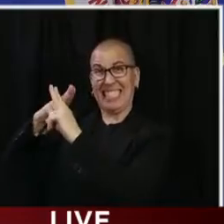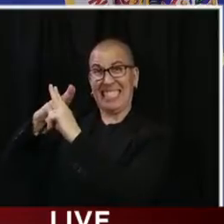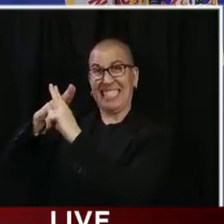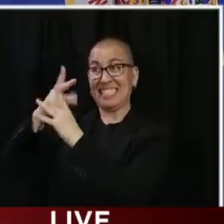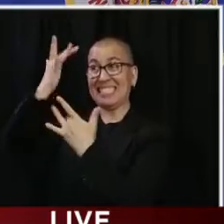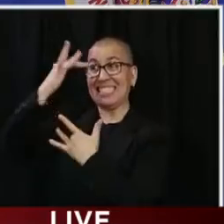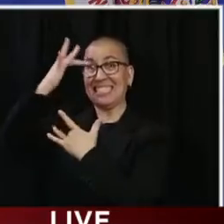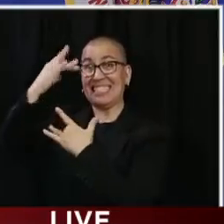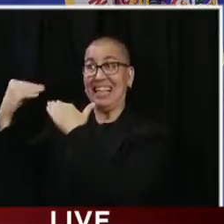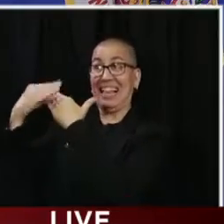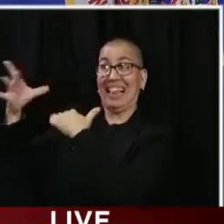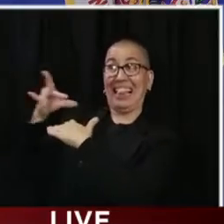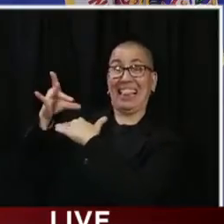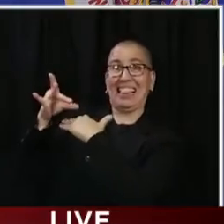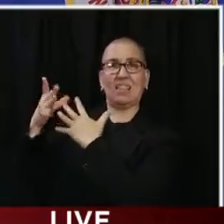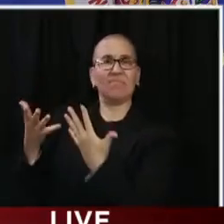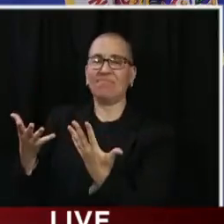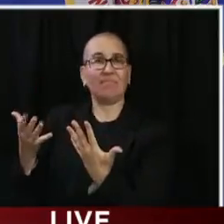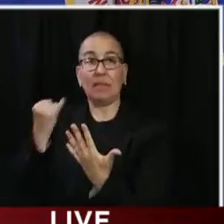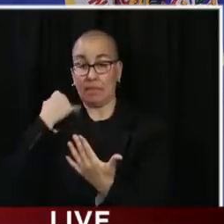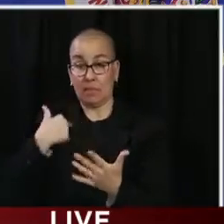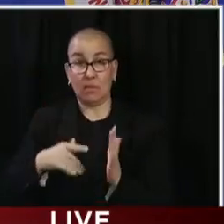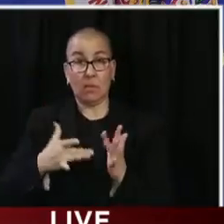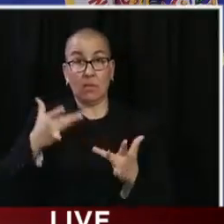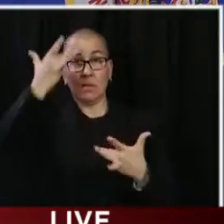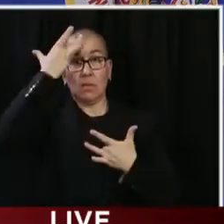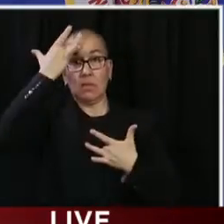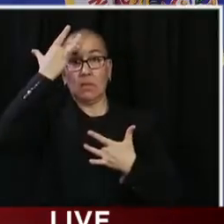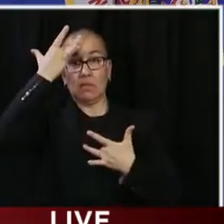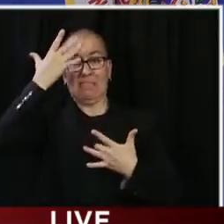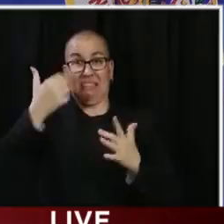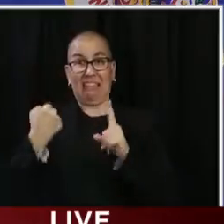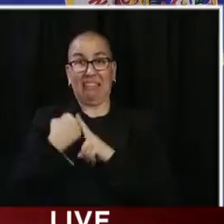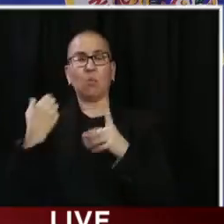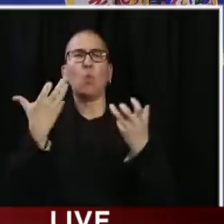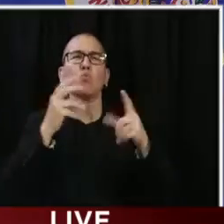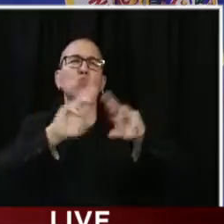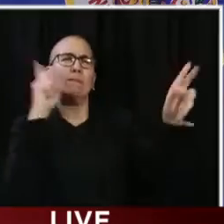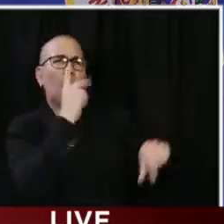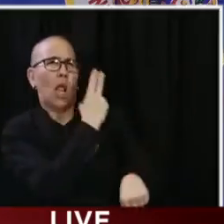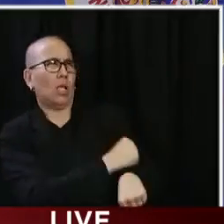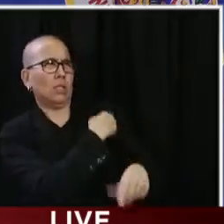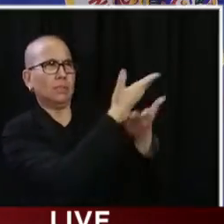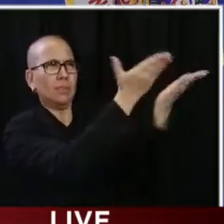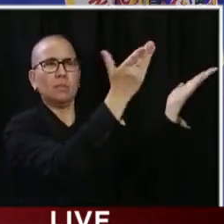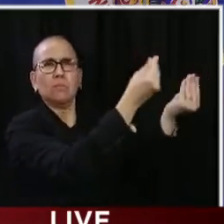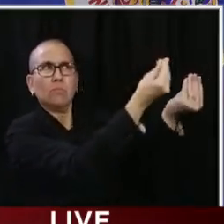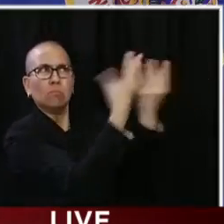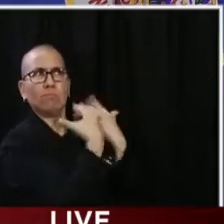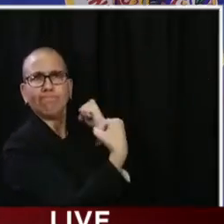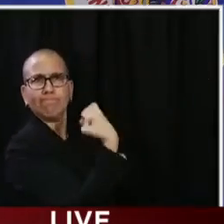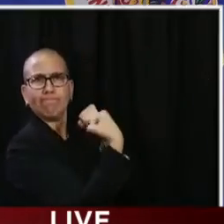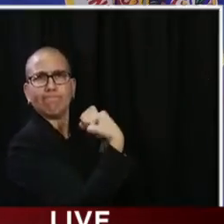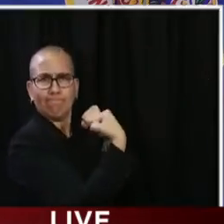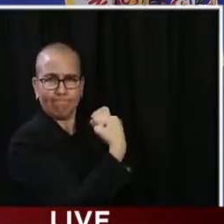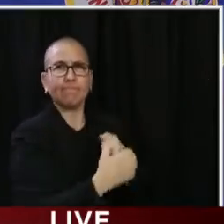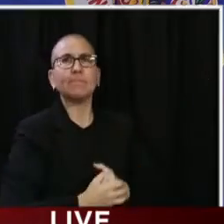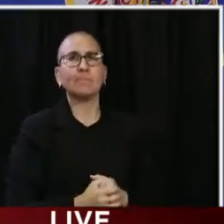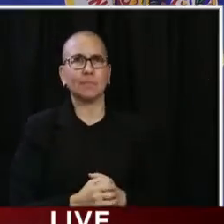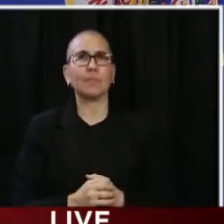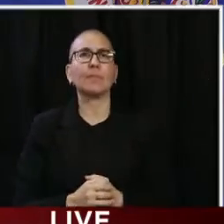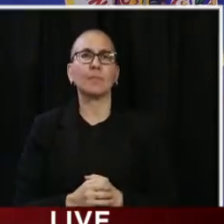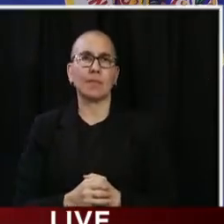to be able to go to the hospital, and we have all of the things that they need, and that we're trying to protect those most vulnerable. So I just want to